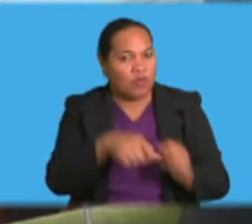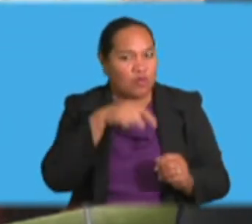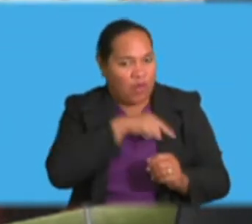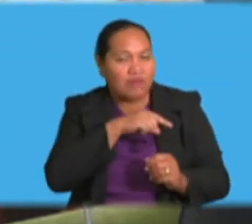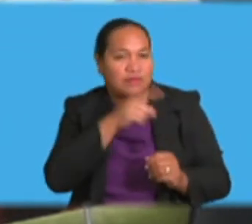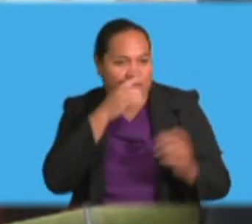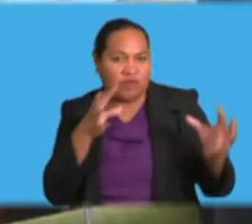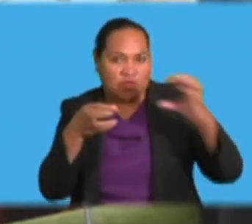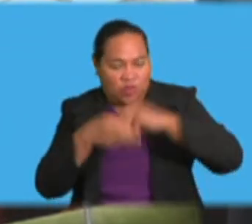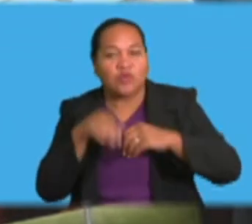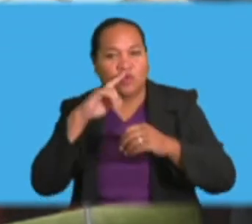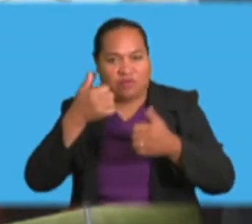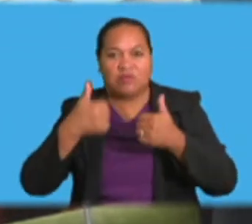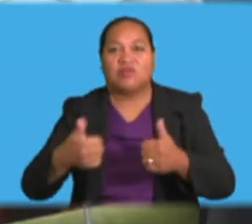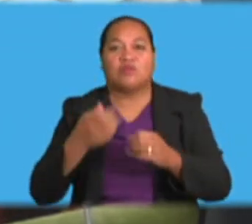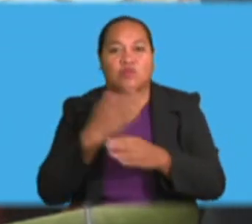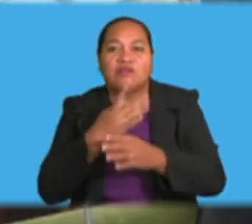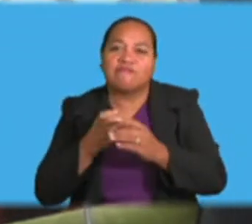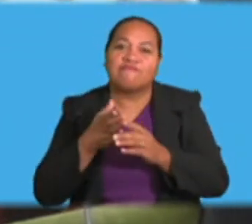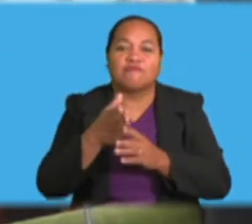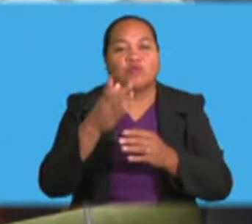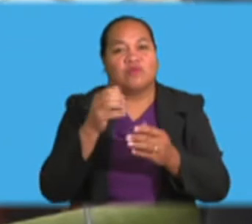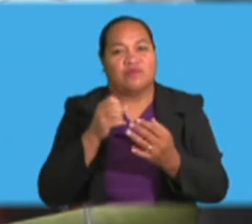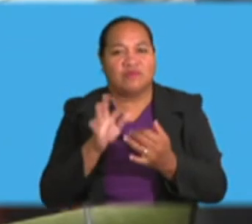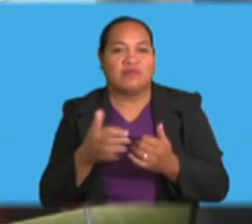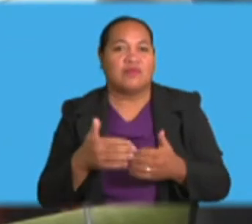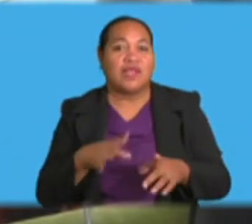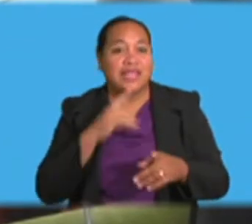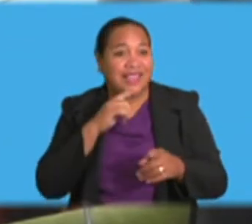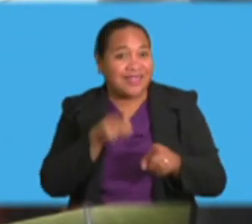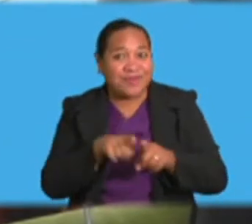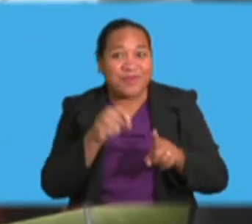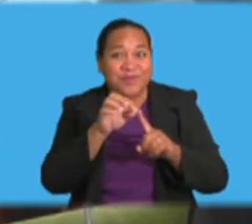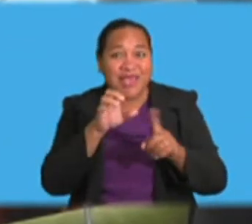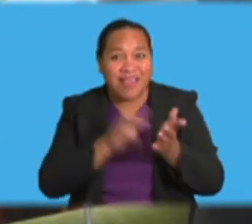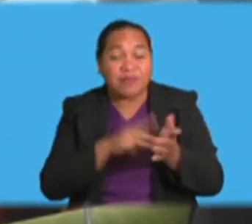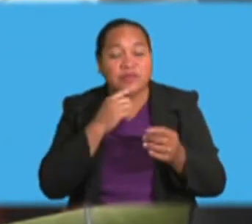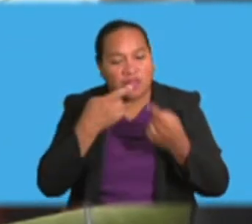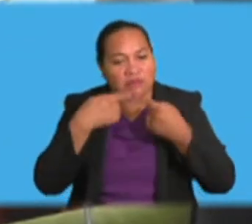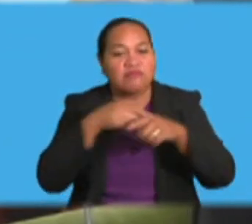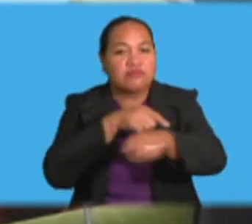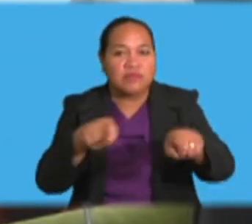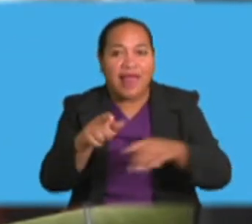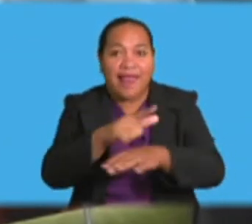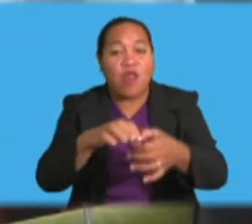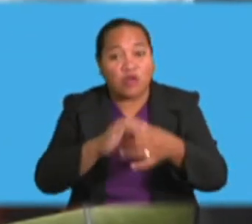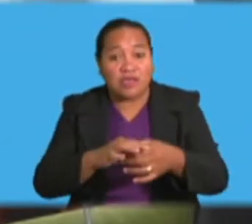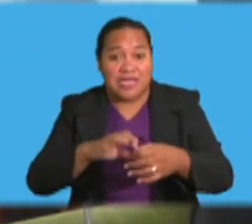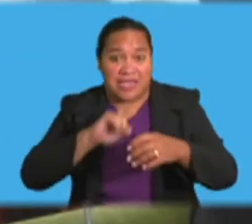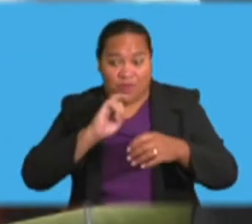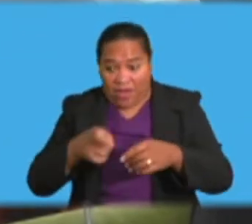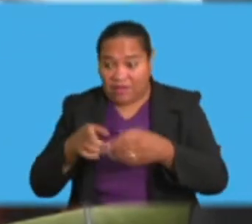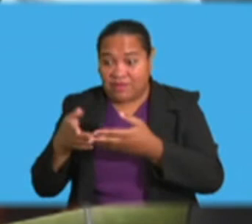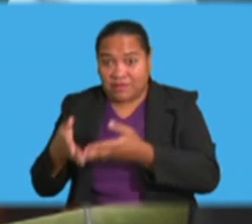Fijian. For the last few years, Madam Speaker, the Honourable Prime Minister has told the Pine landowners that once the historical company debts